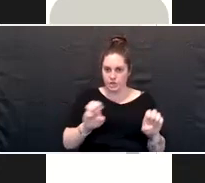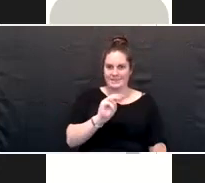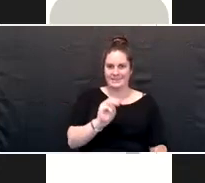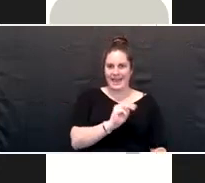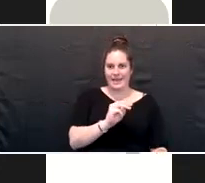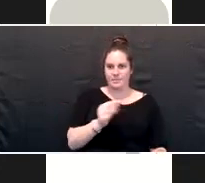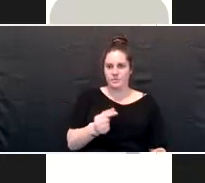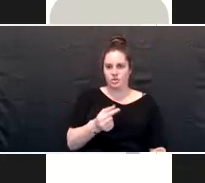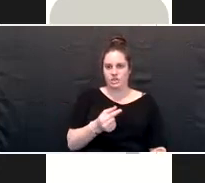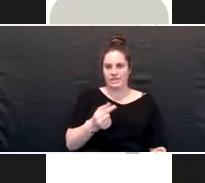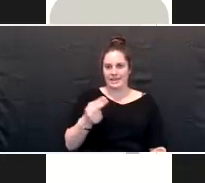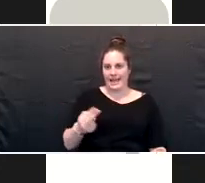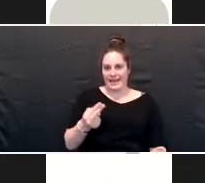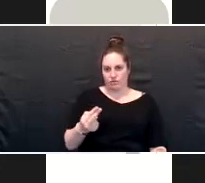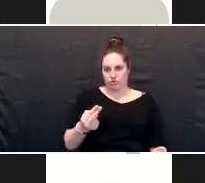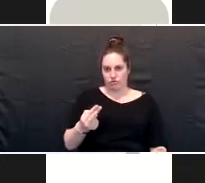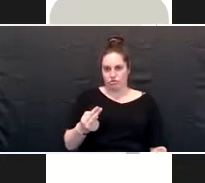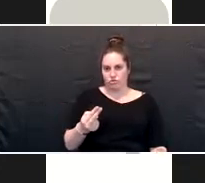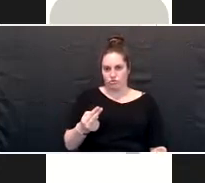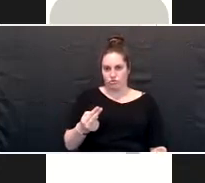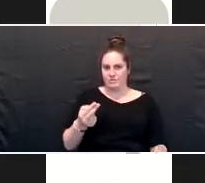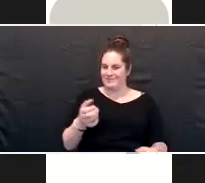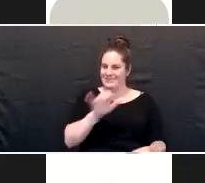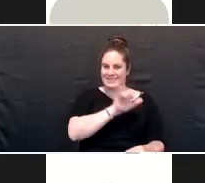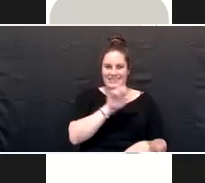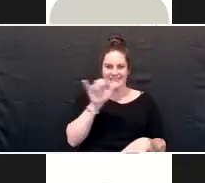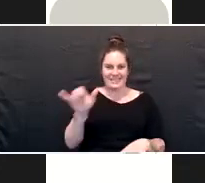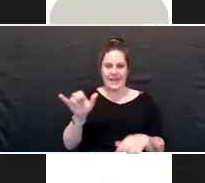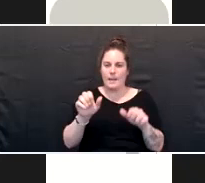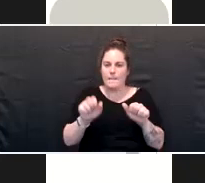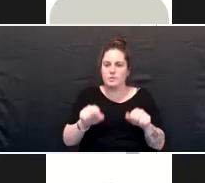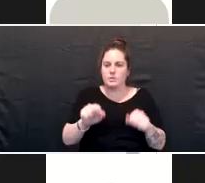the same amount of potential energy that's stored.